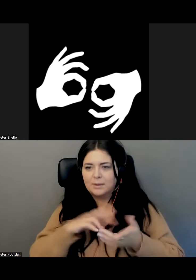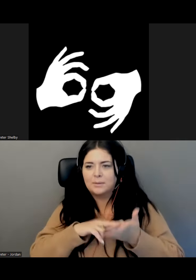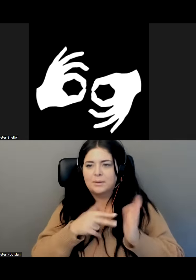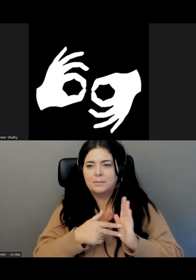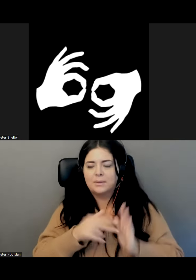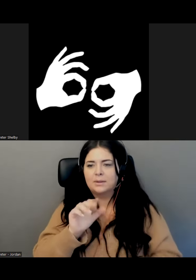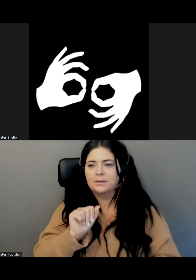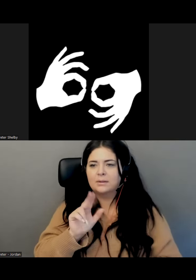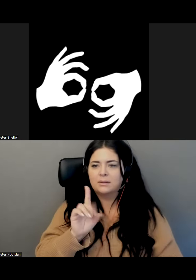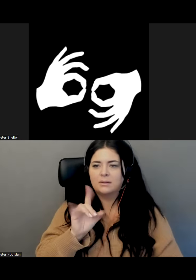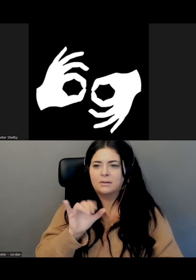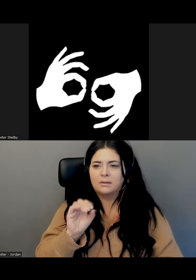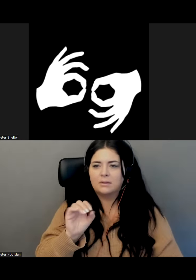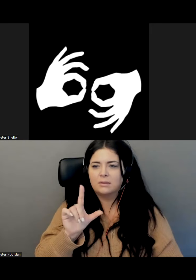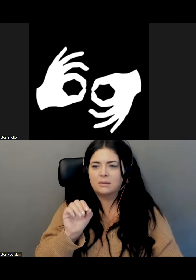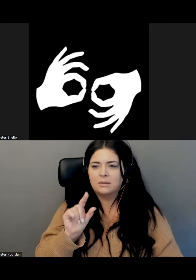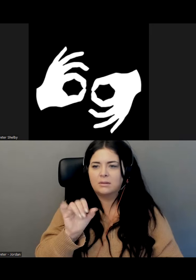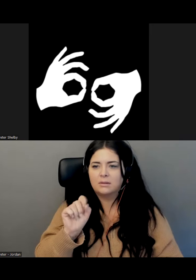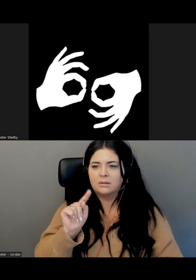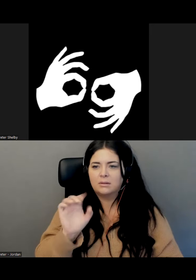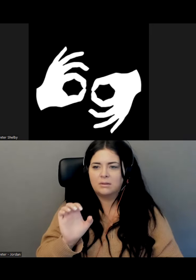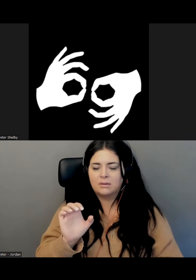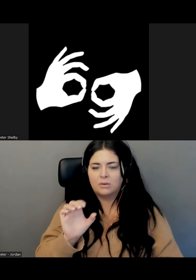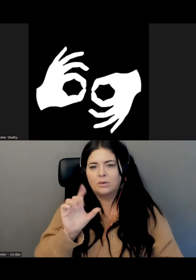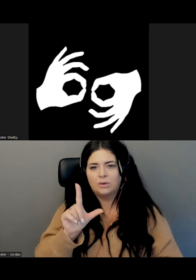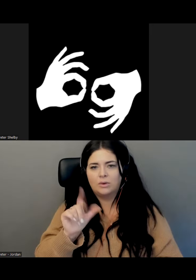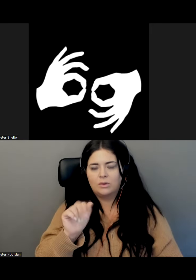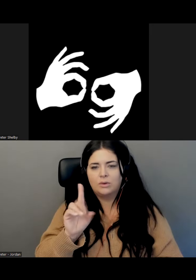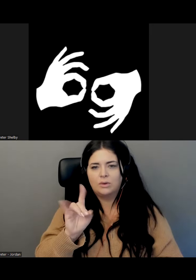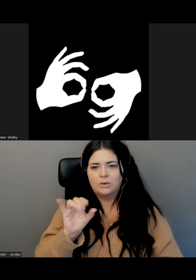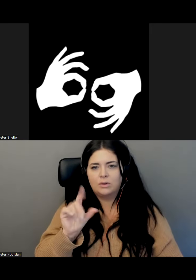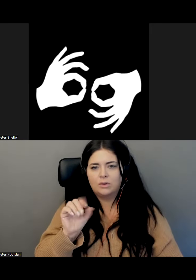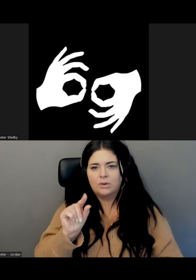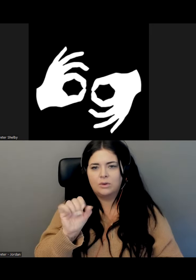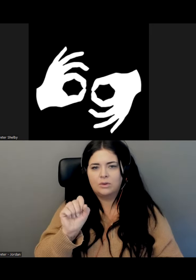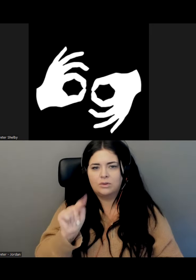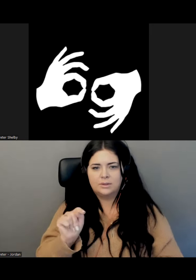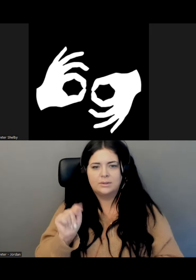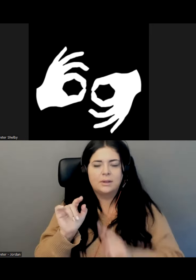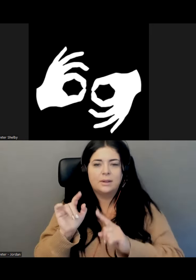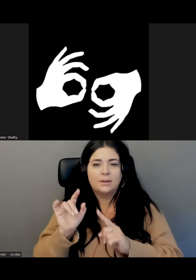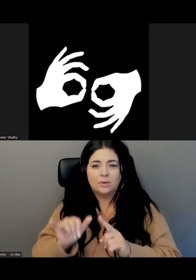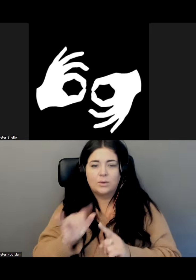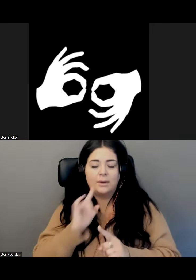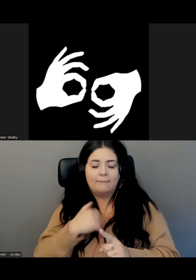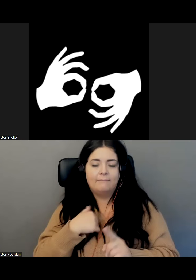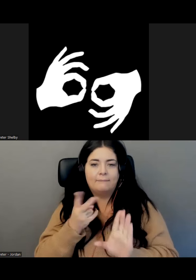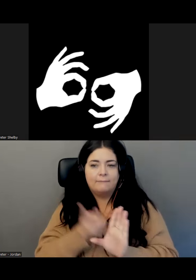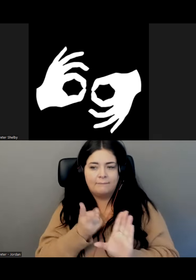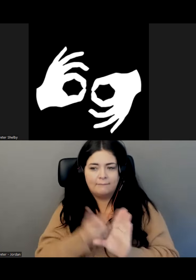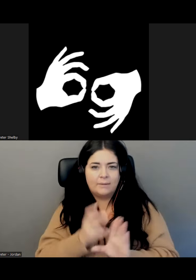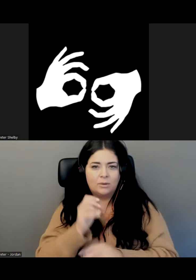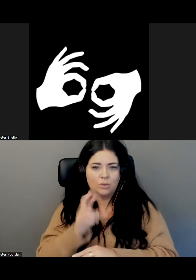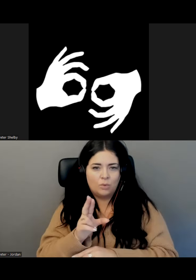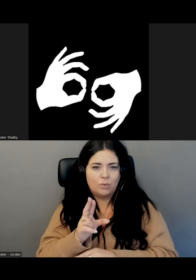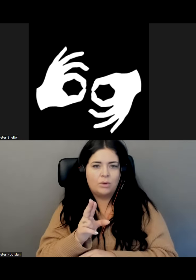do. We are regulated health professionals who have at least a master's or doctorate degree